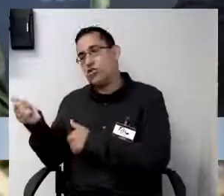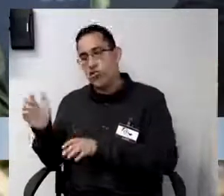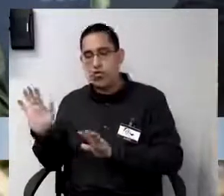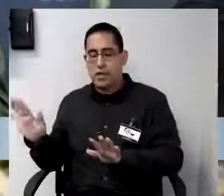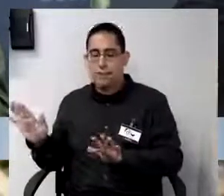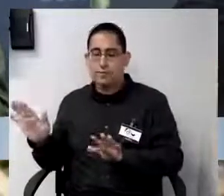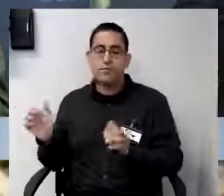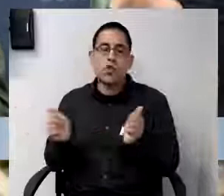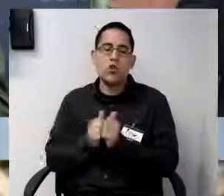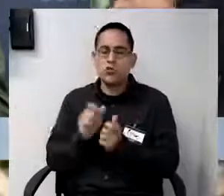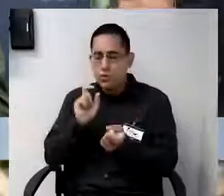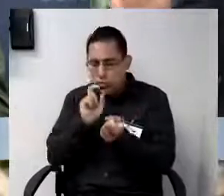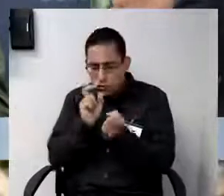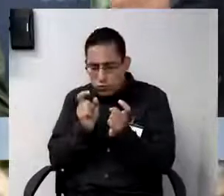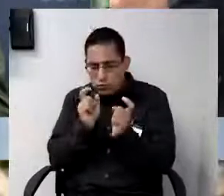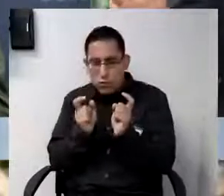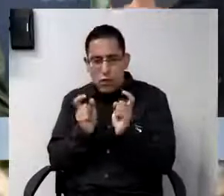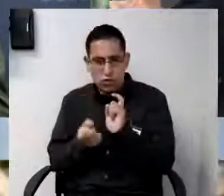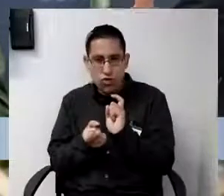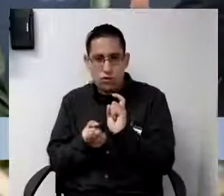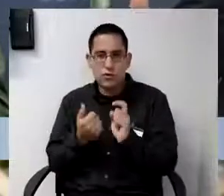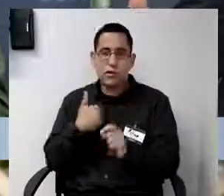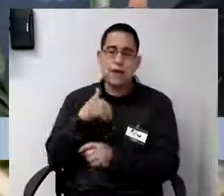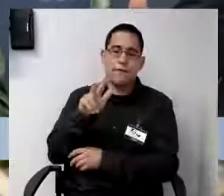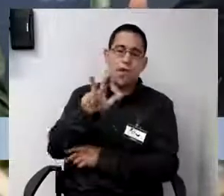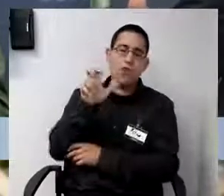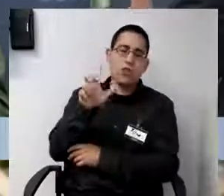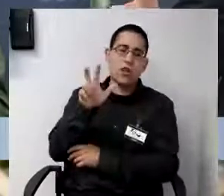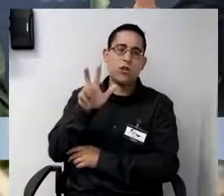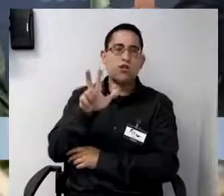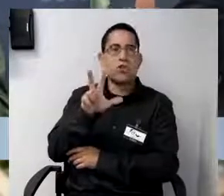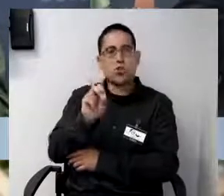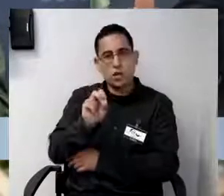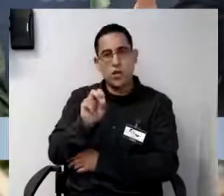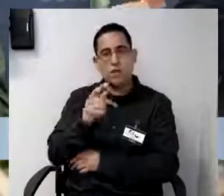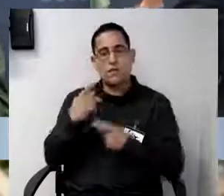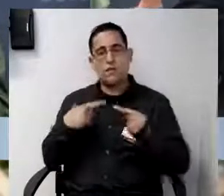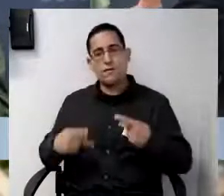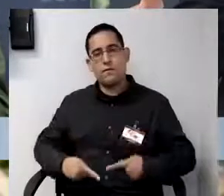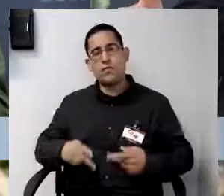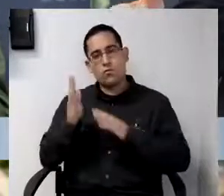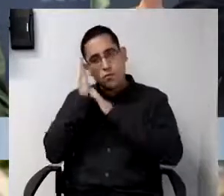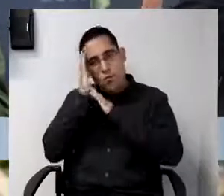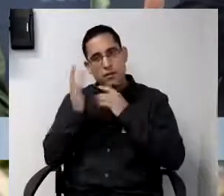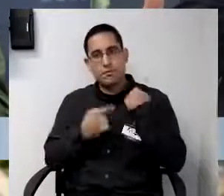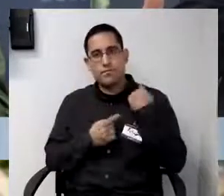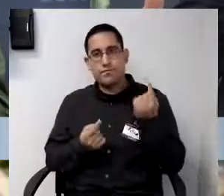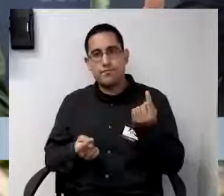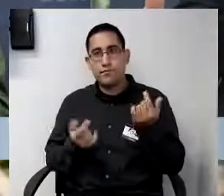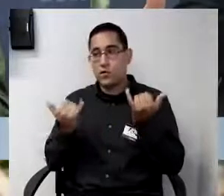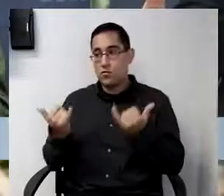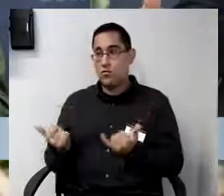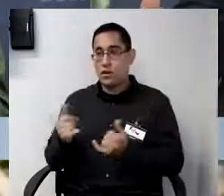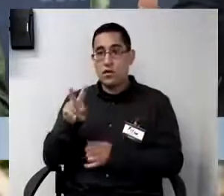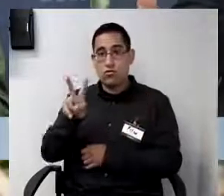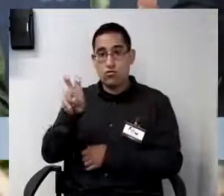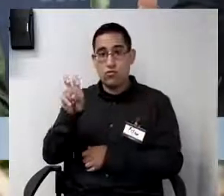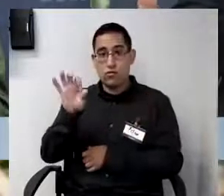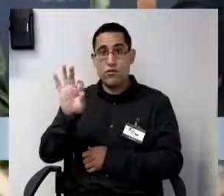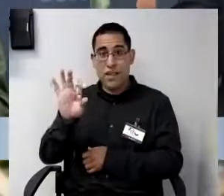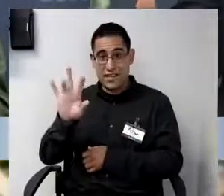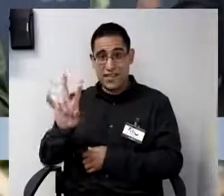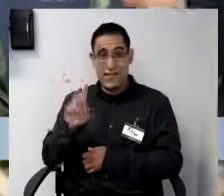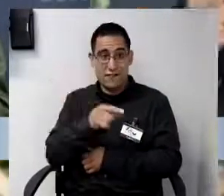those adjustments, we have 330 physical beds. Right now, 297 of them are